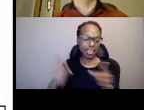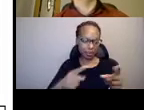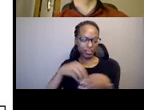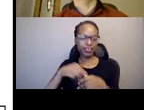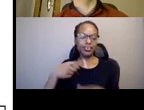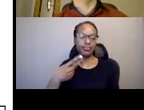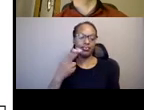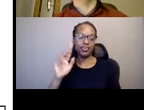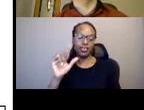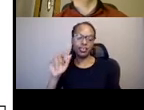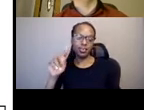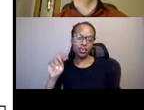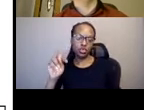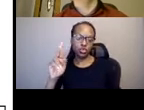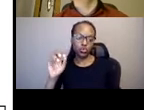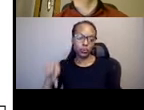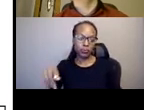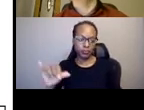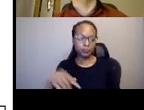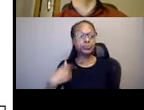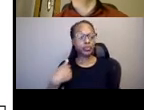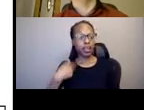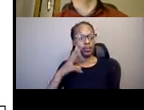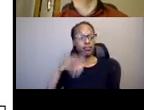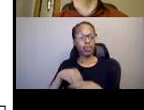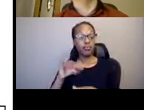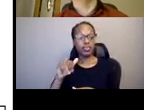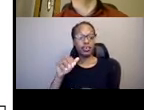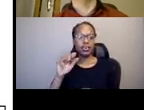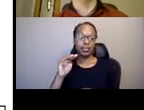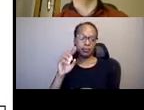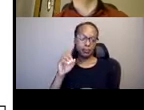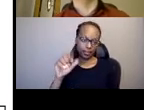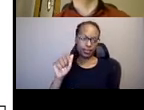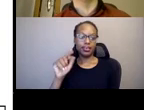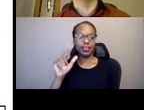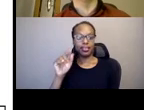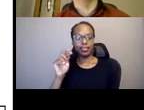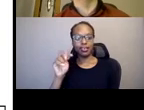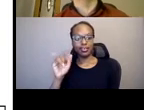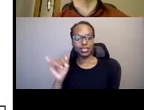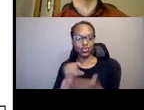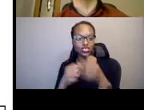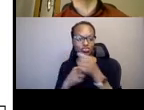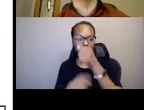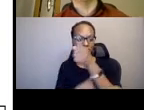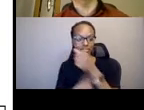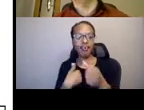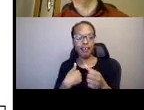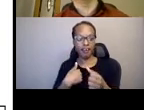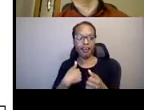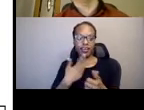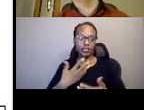Mid-Atlantic Arts Foundation, I was privileged to start a program for U.S. artists in the International Arts Festivals, which is still going on